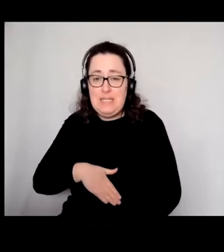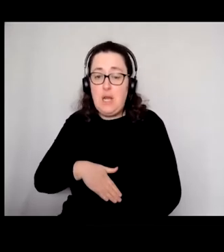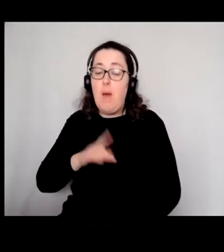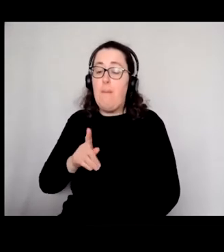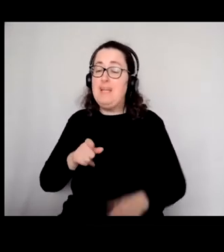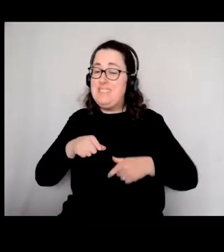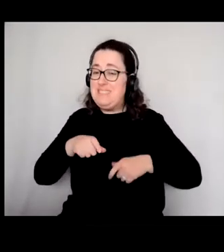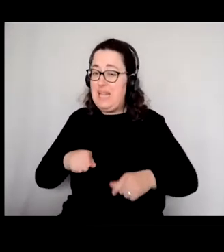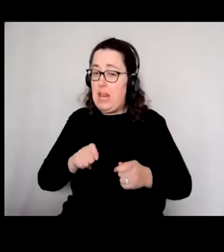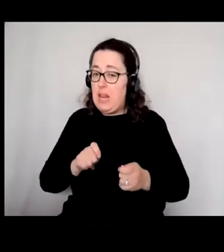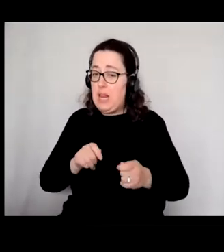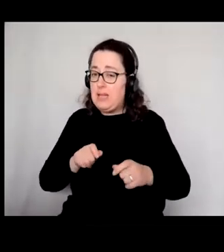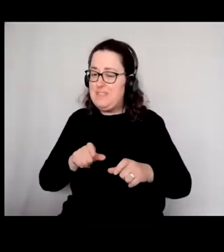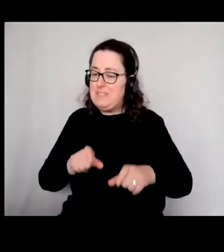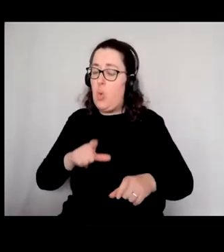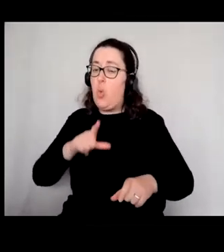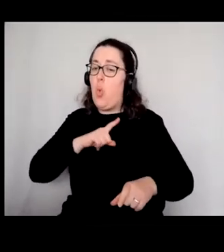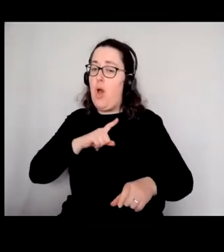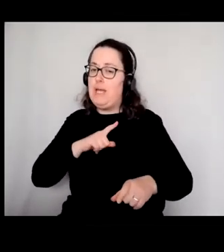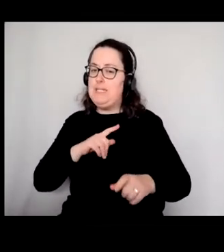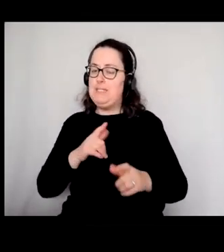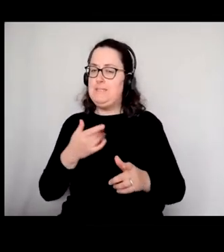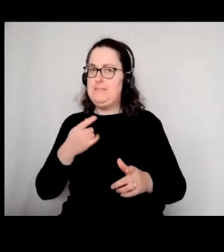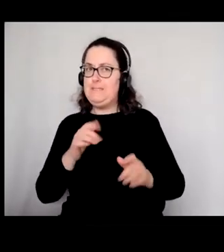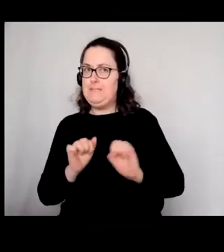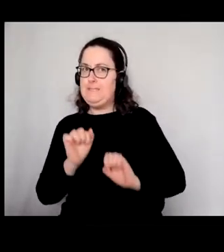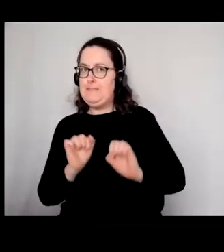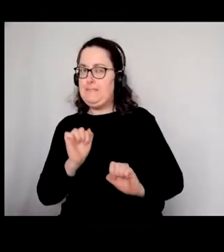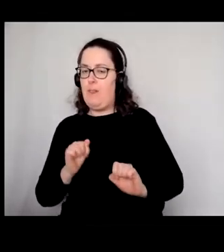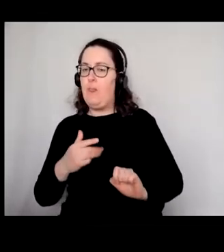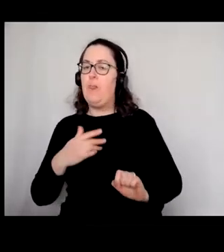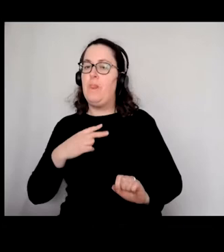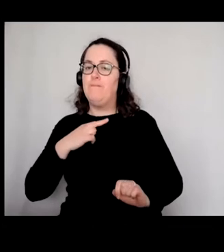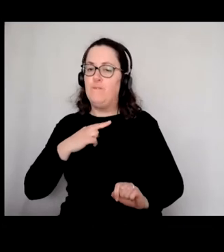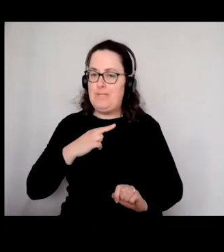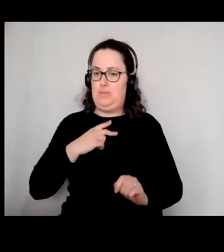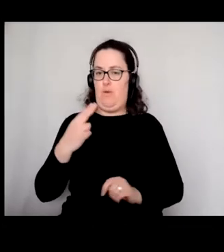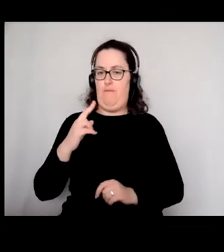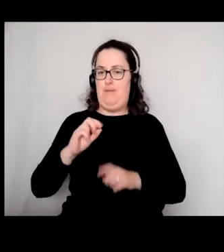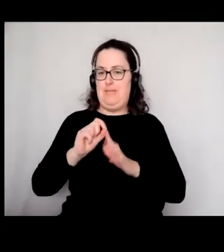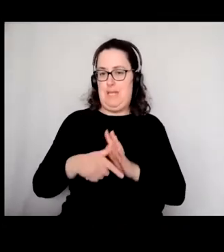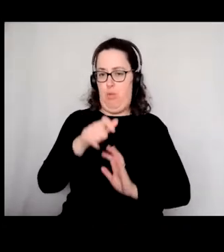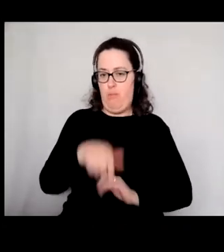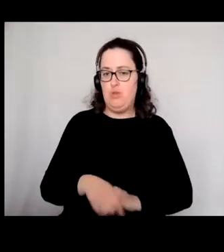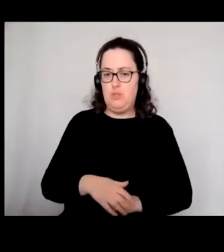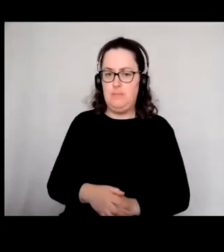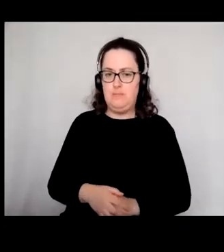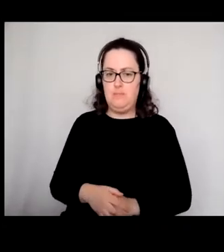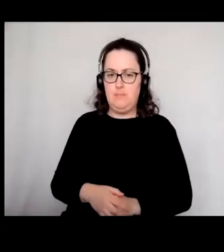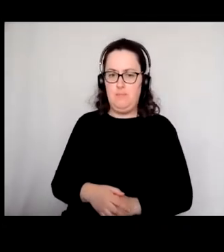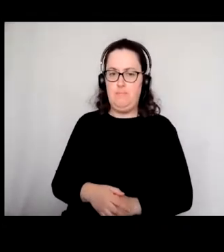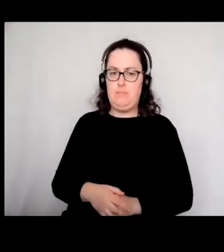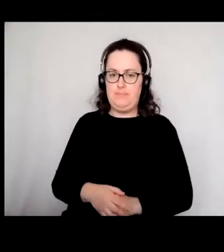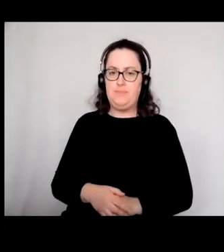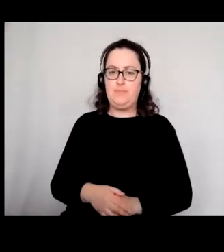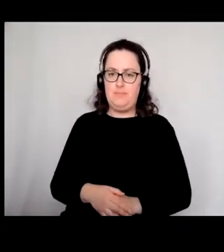because people are still resistant to the disabled led voice. Yeah. Alex, do you want to expand on that as the archivist of NDACA?